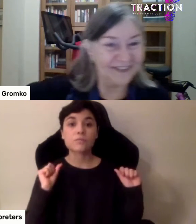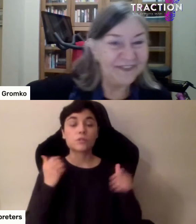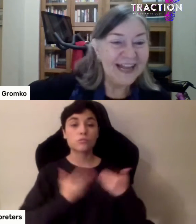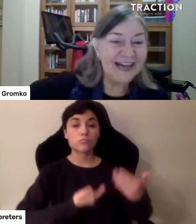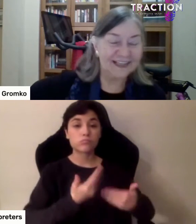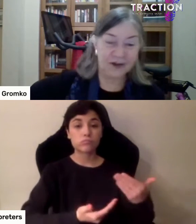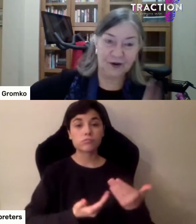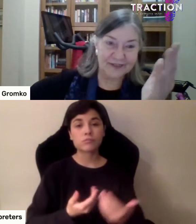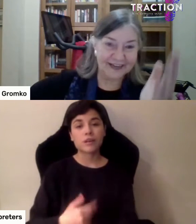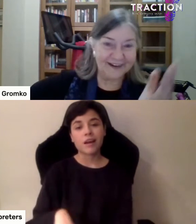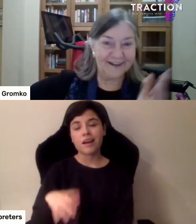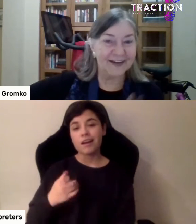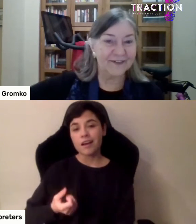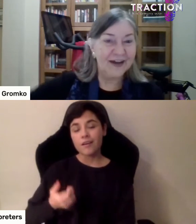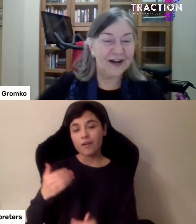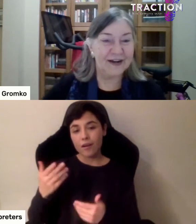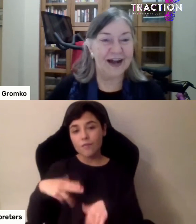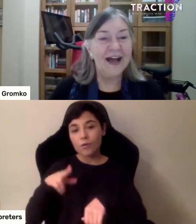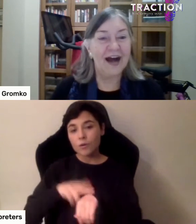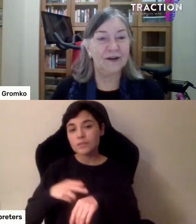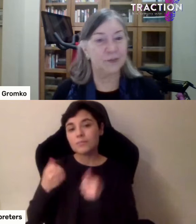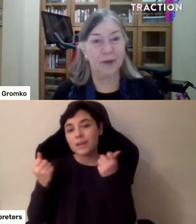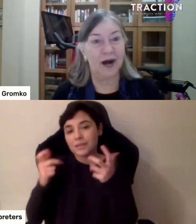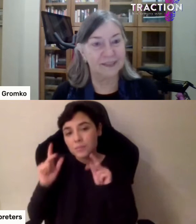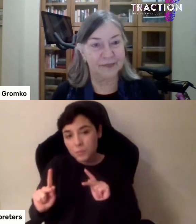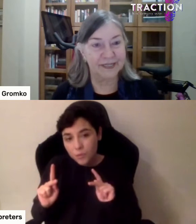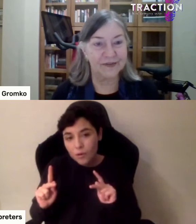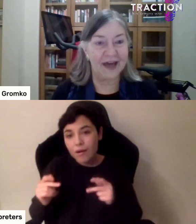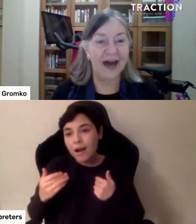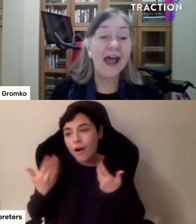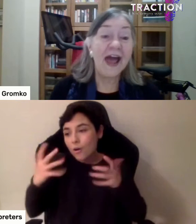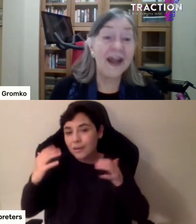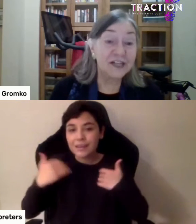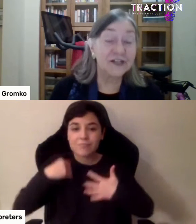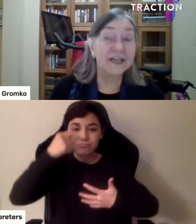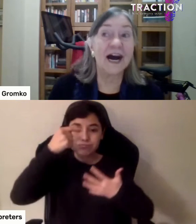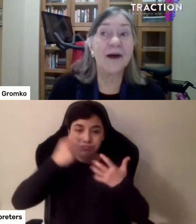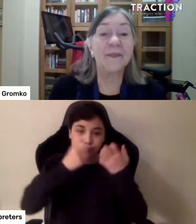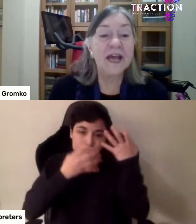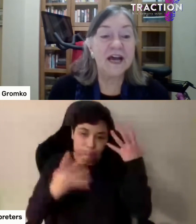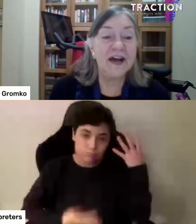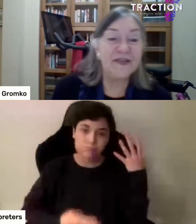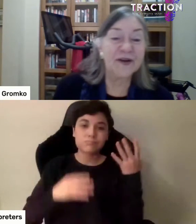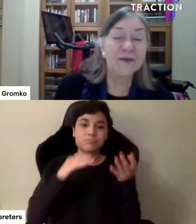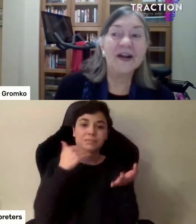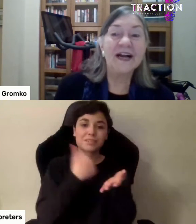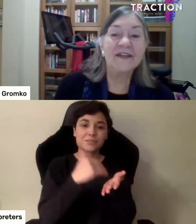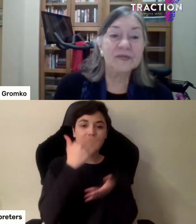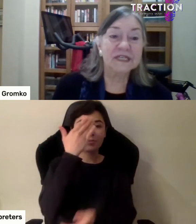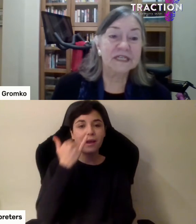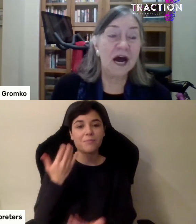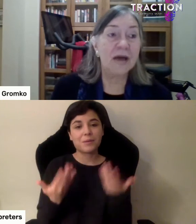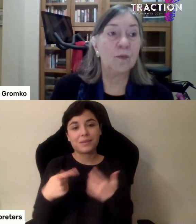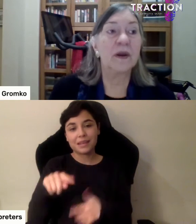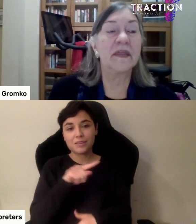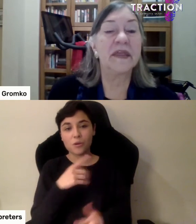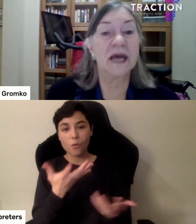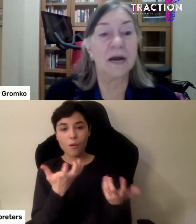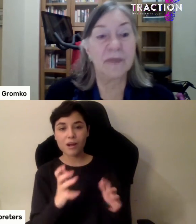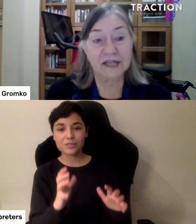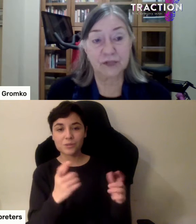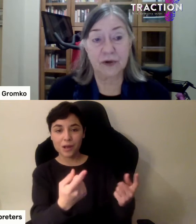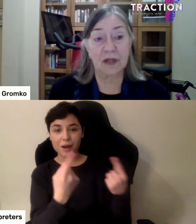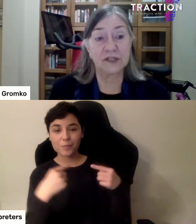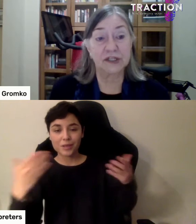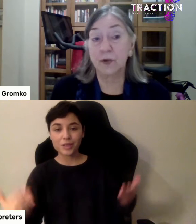Right. COVID, I mean, how could you possibly do that? And Right. actually, there was a time when